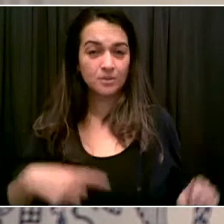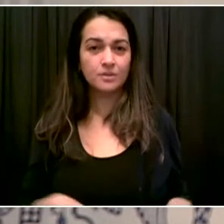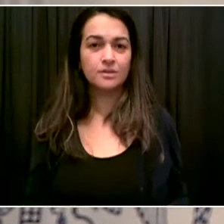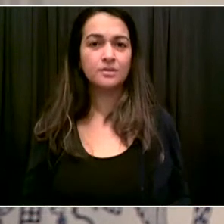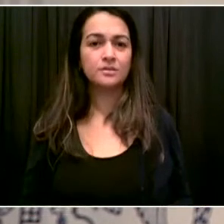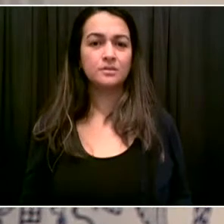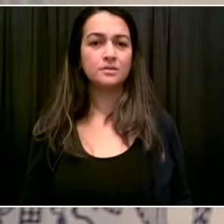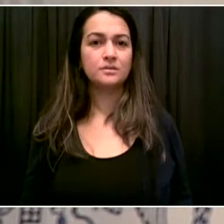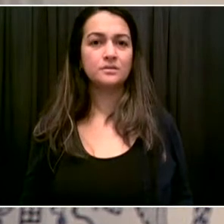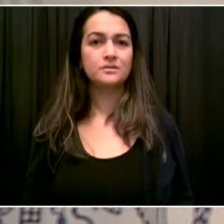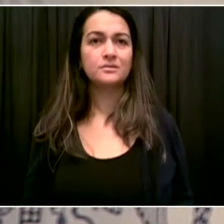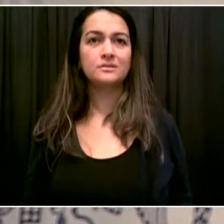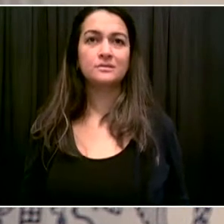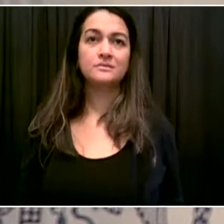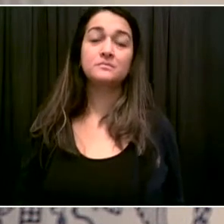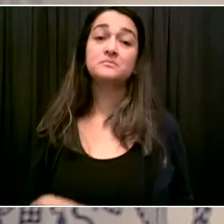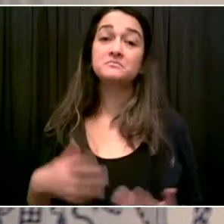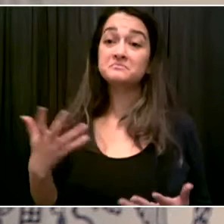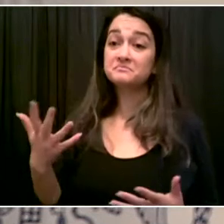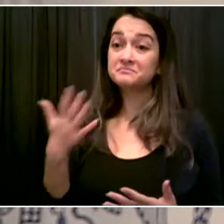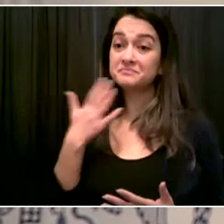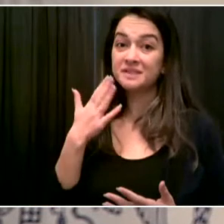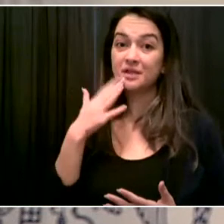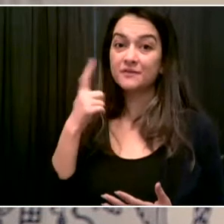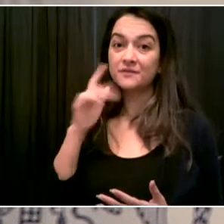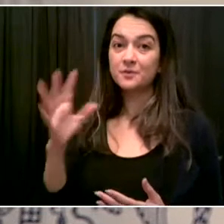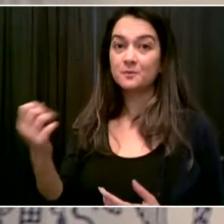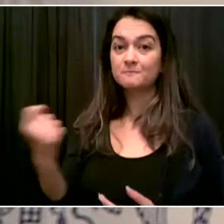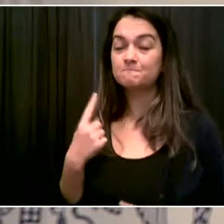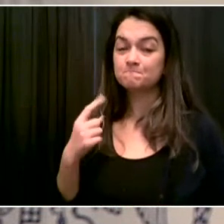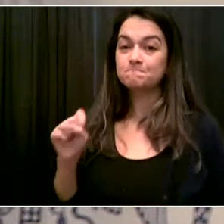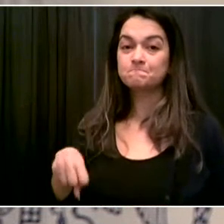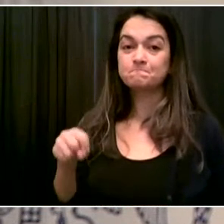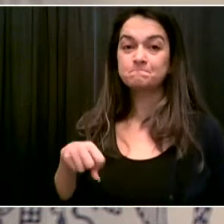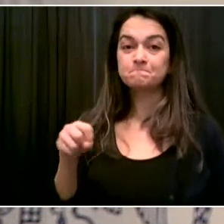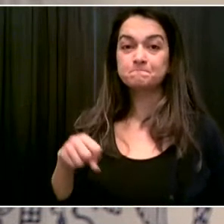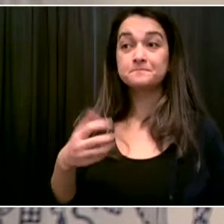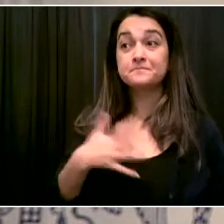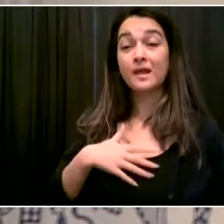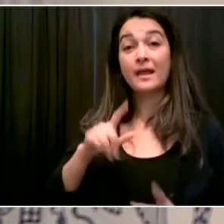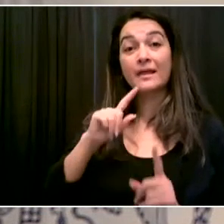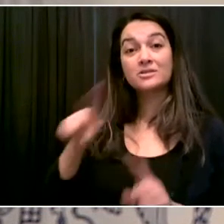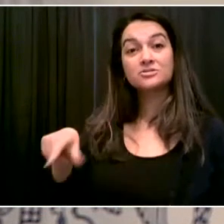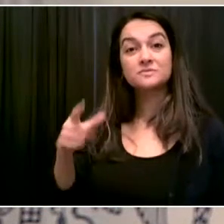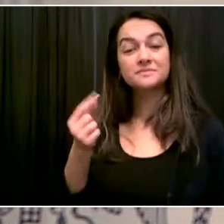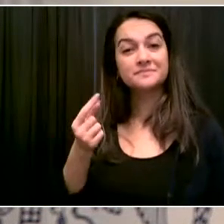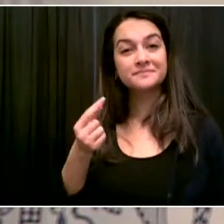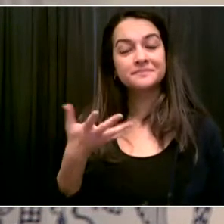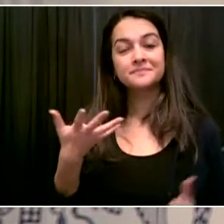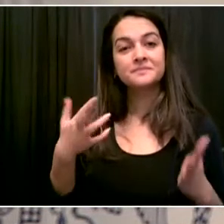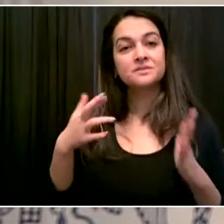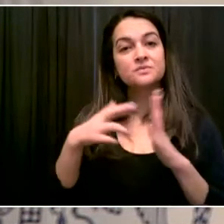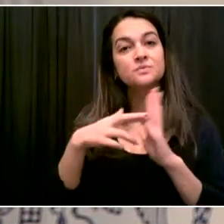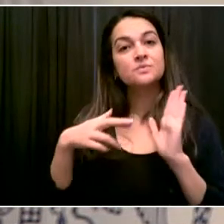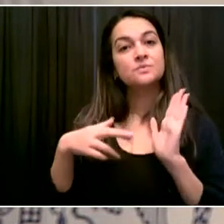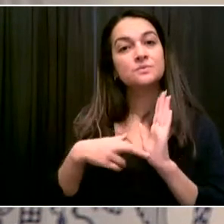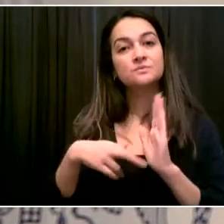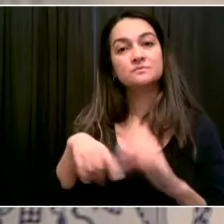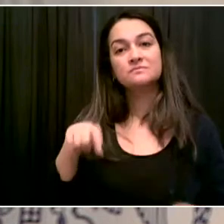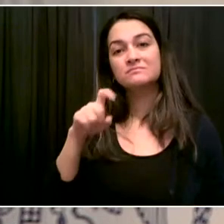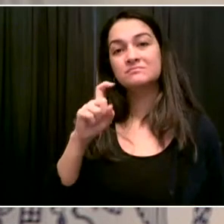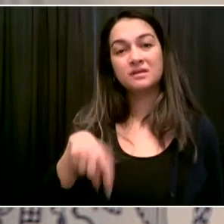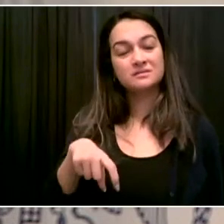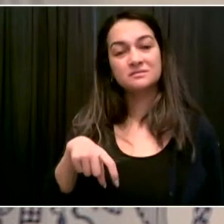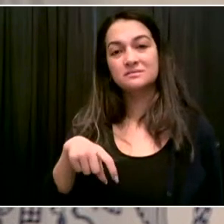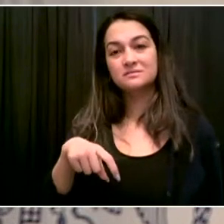giving and acting on now over these last few weeks. We are climbing the ladder. Every day we're looking at new options, and